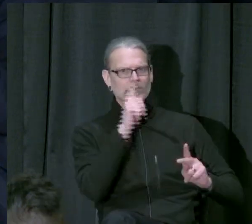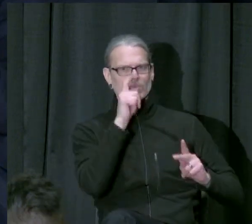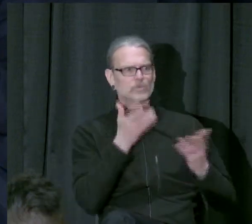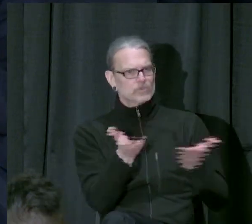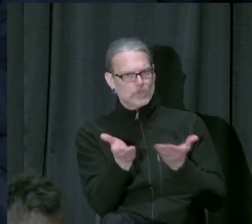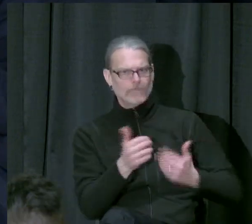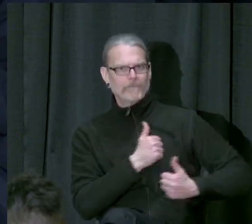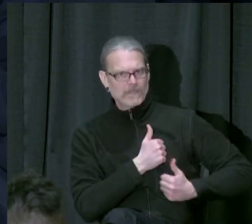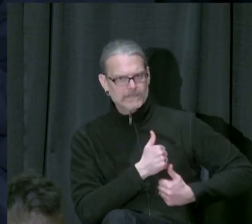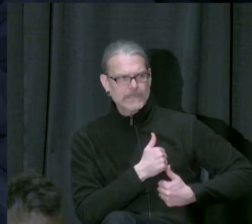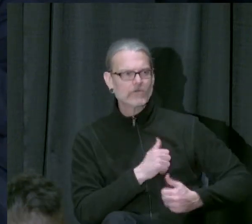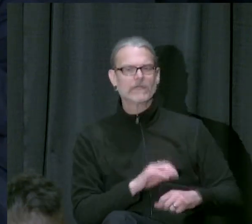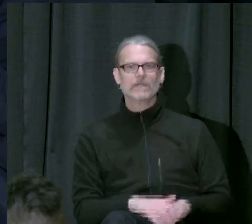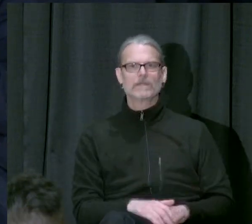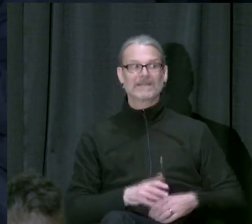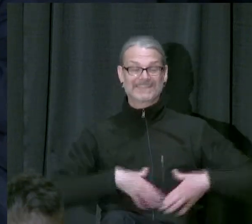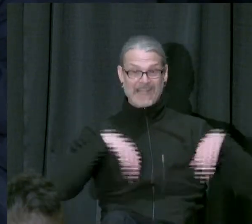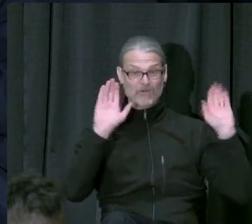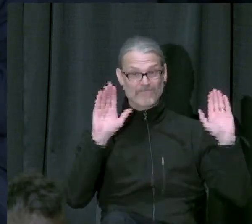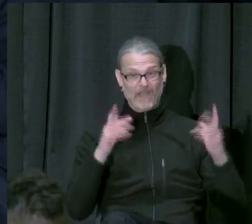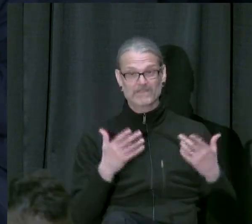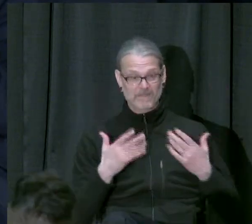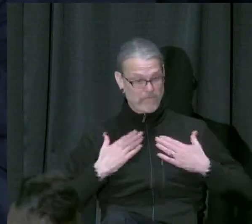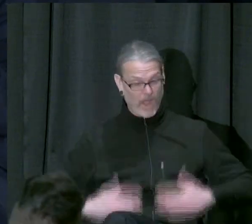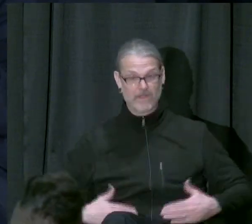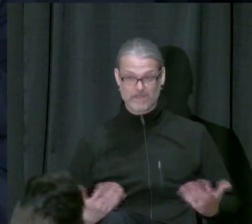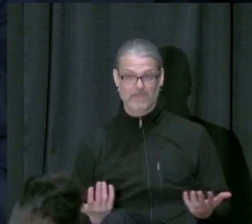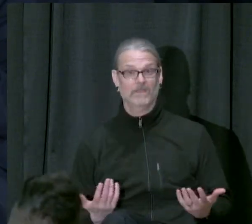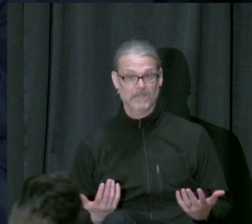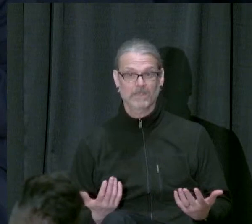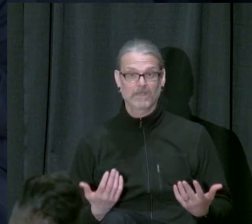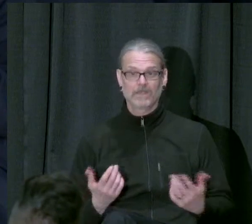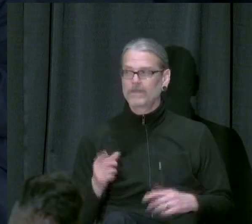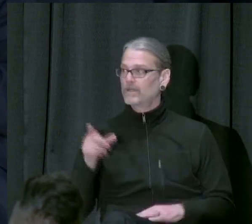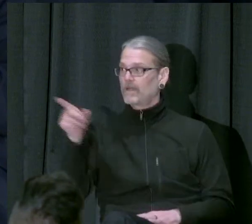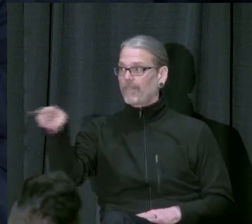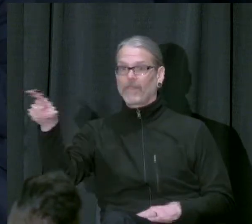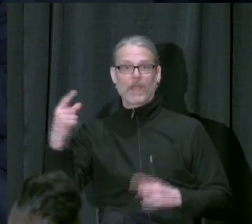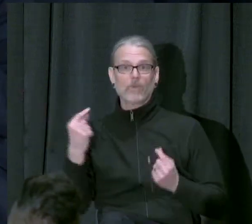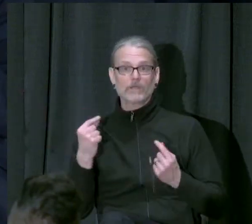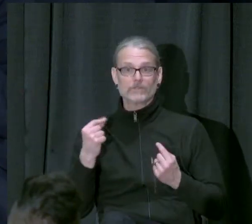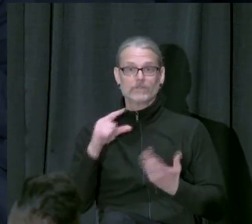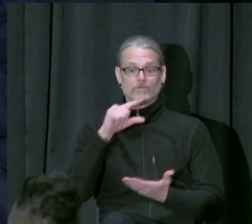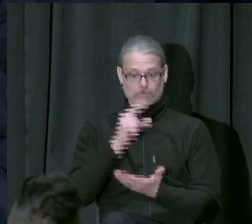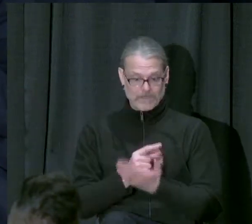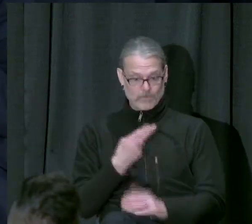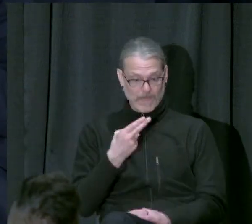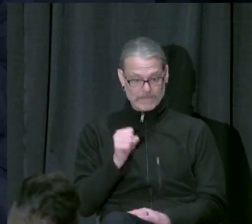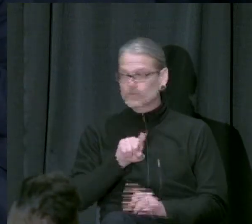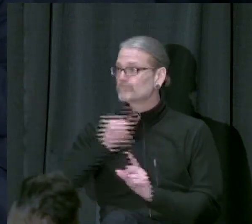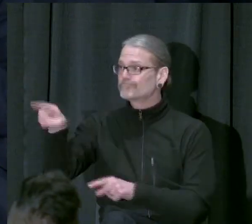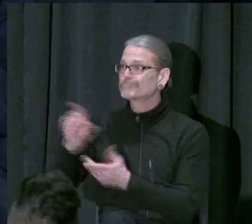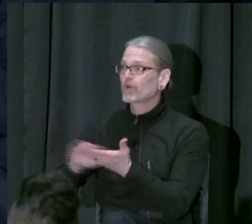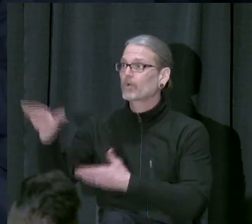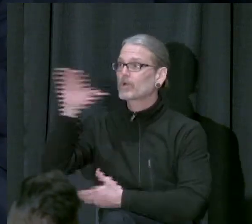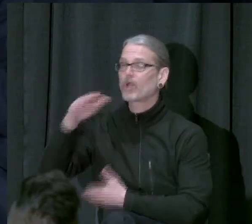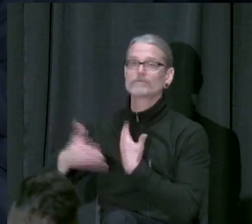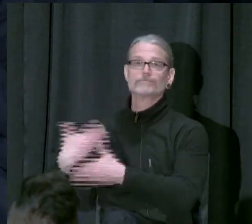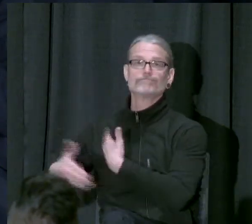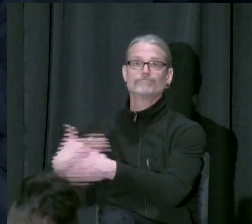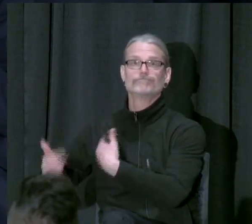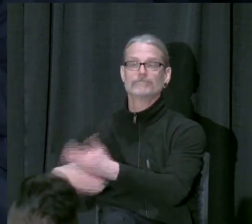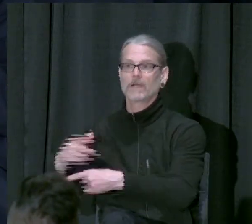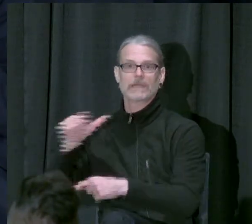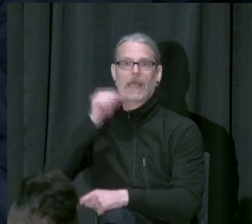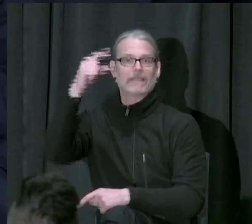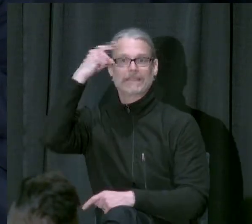deal, and what it meant for them to be able to just go right off to college without serving. And I just felt as though it brought